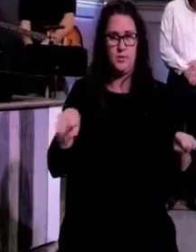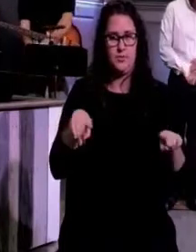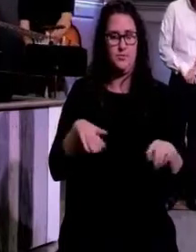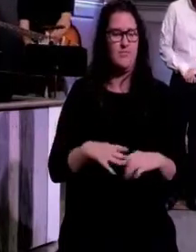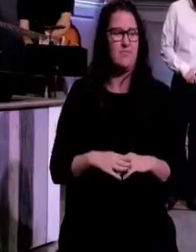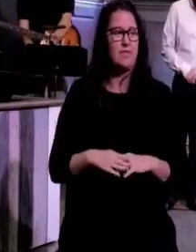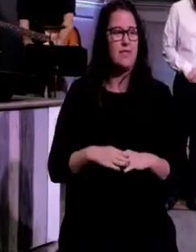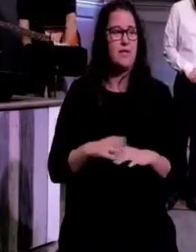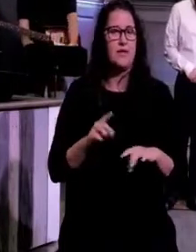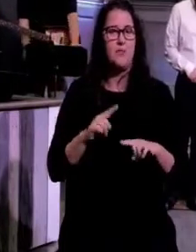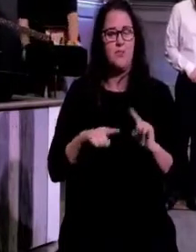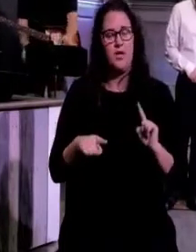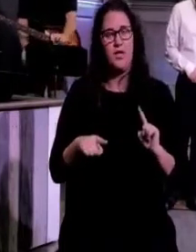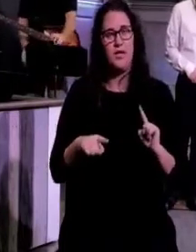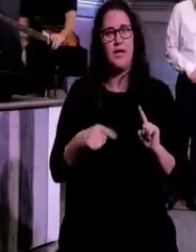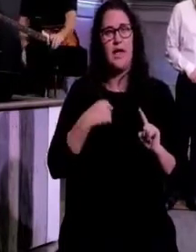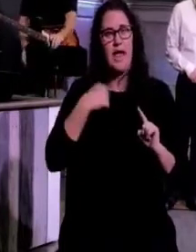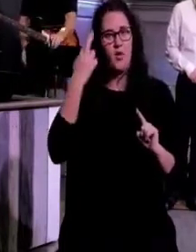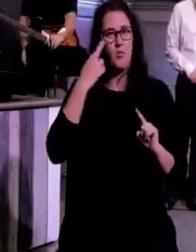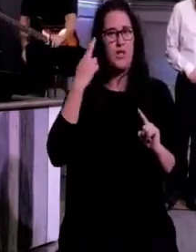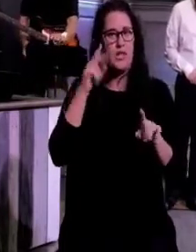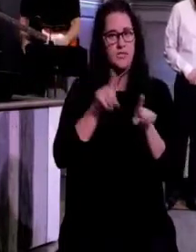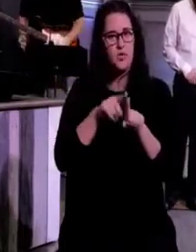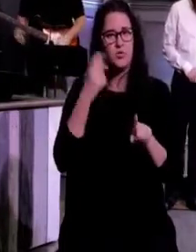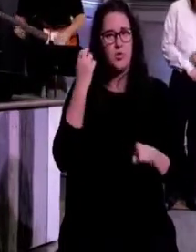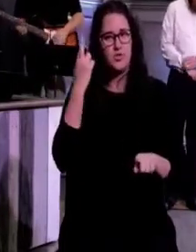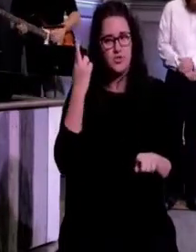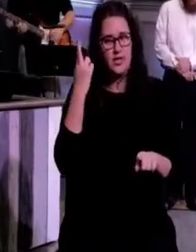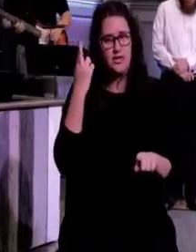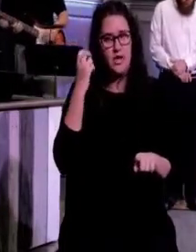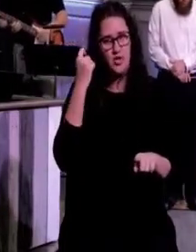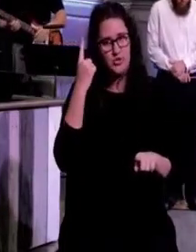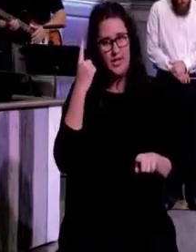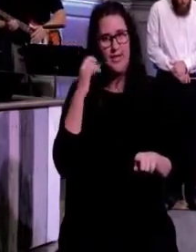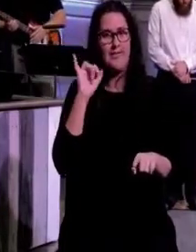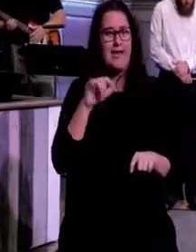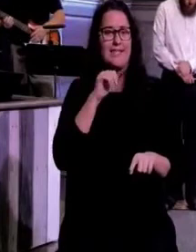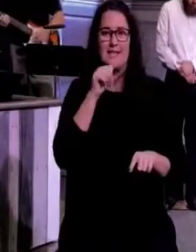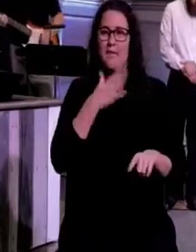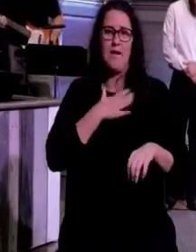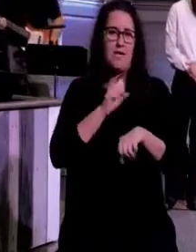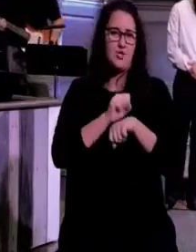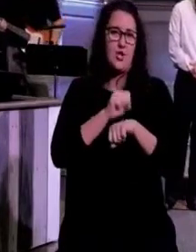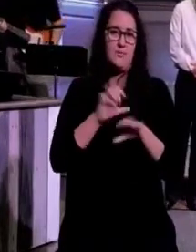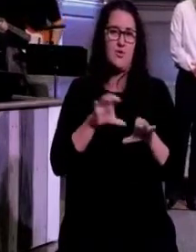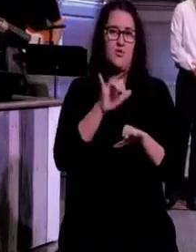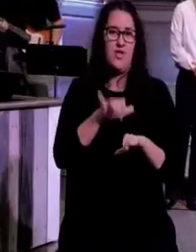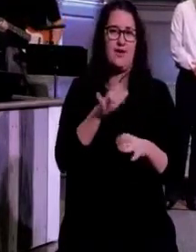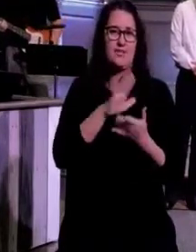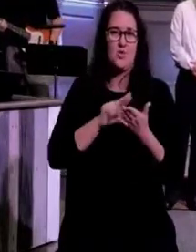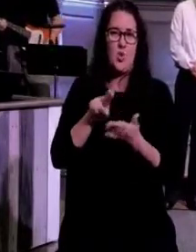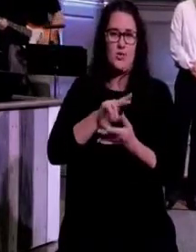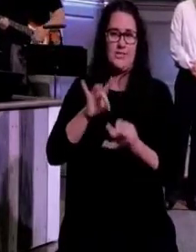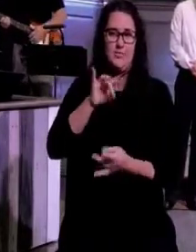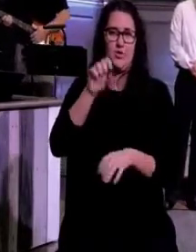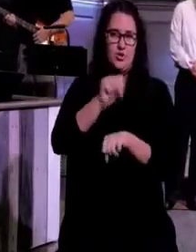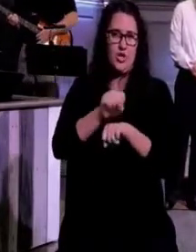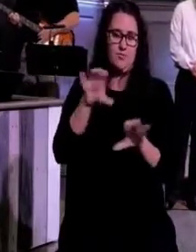But thus I realize and understand that it's not my job to do that. It's the Holy Spirit's